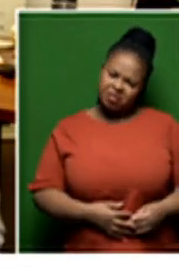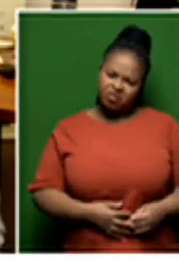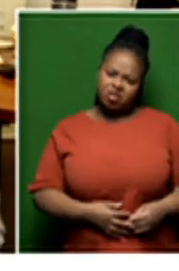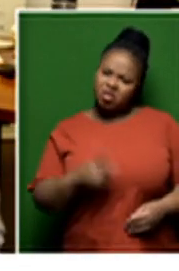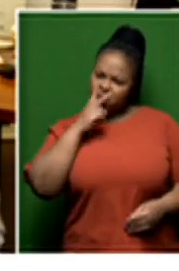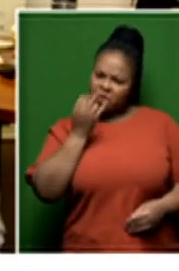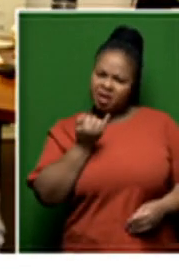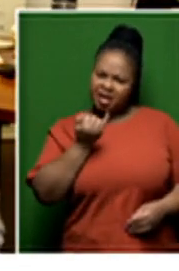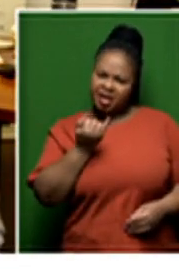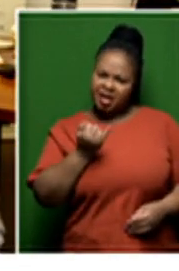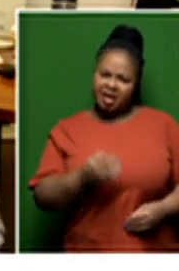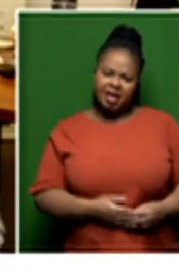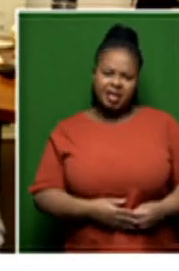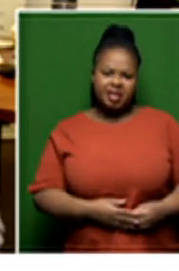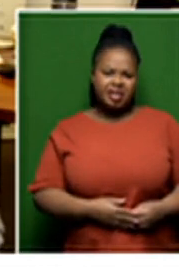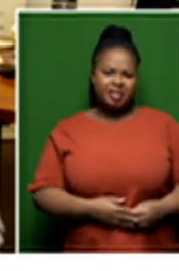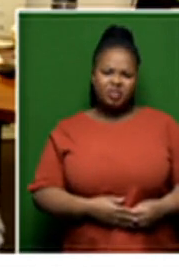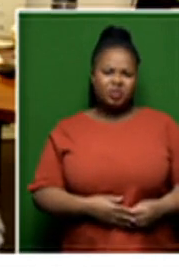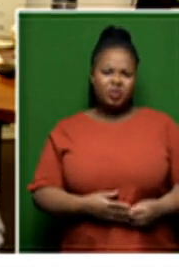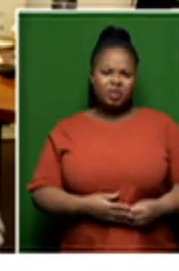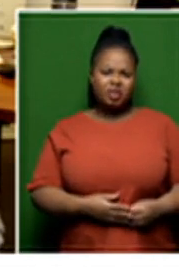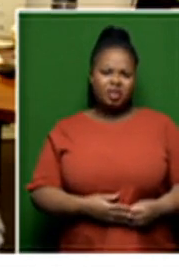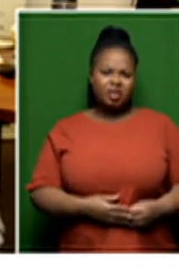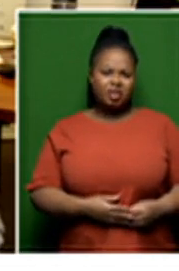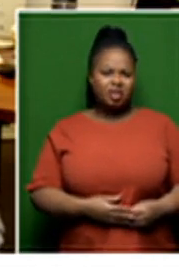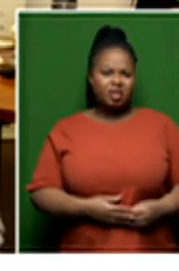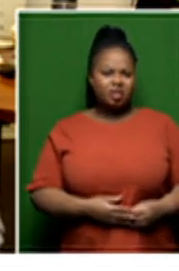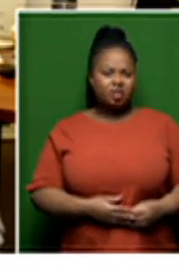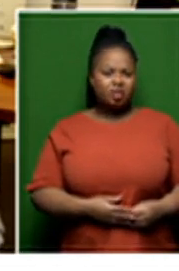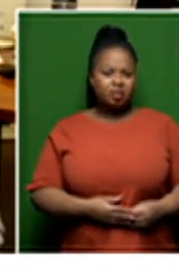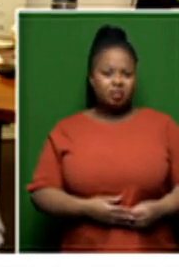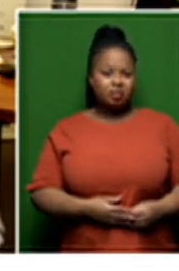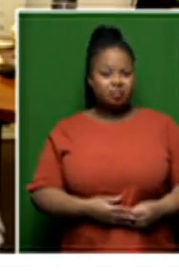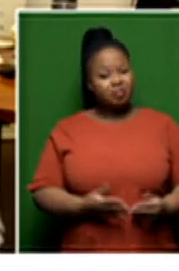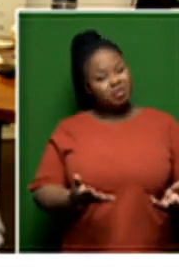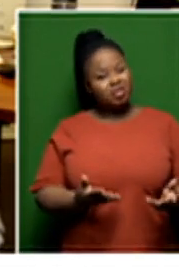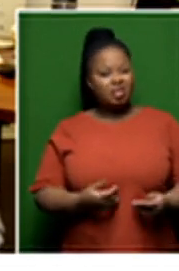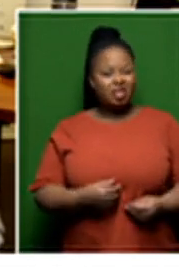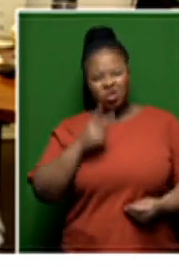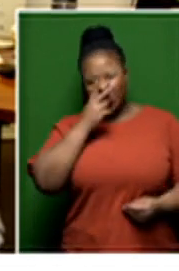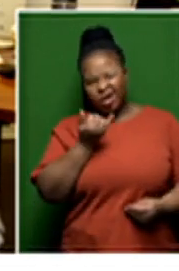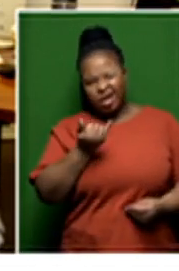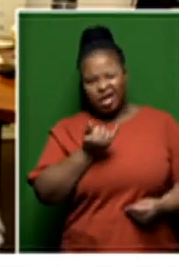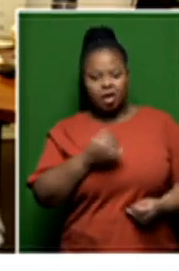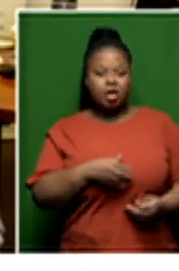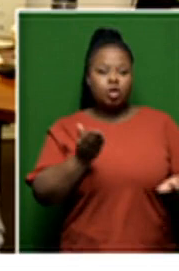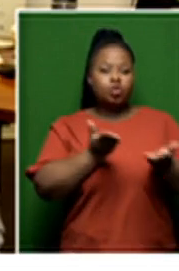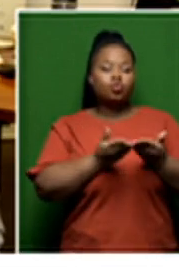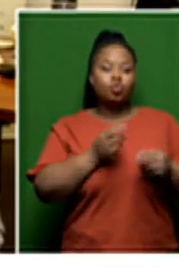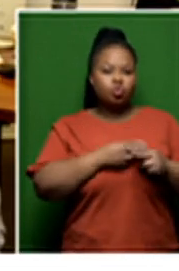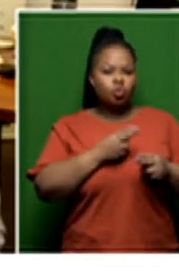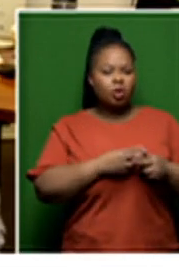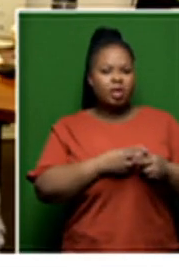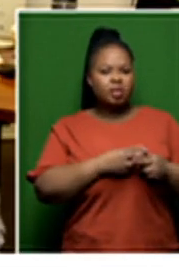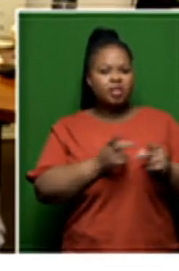what seemed like an incomplete building, but a seemingly complete building of school toilets